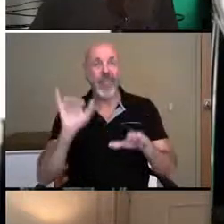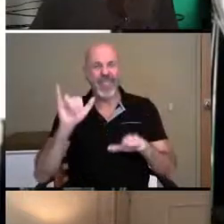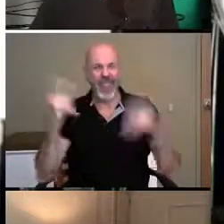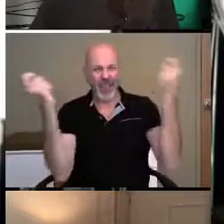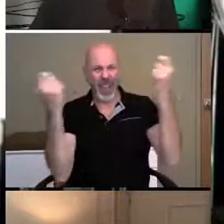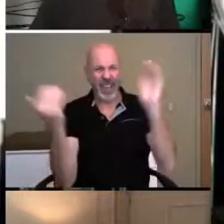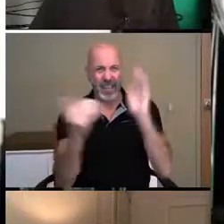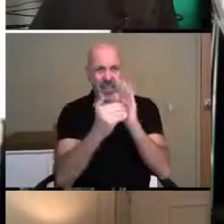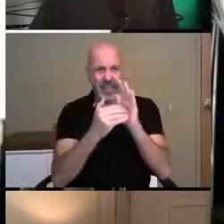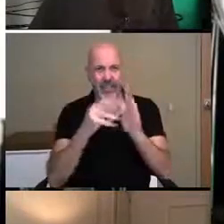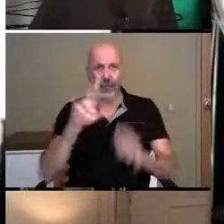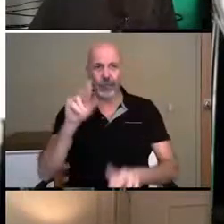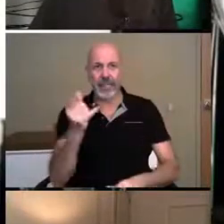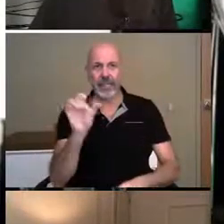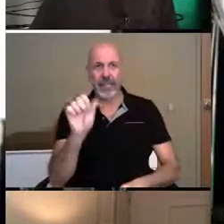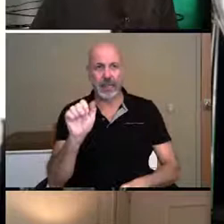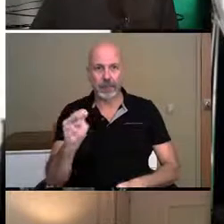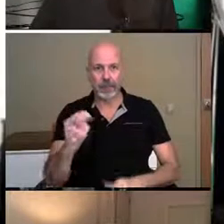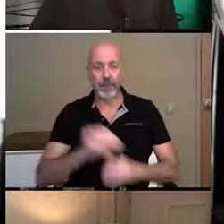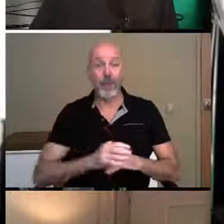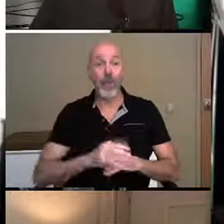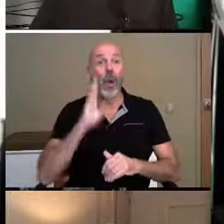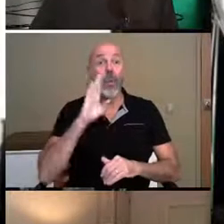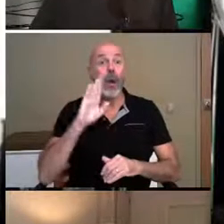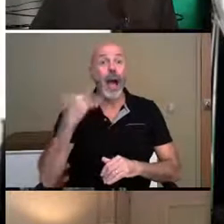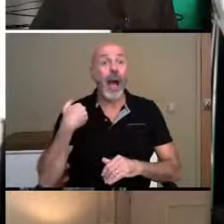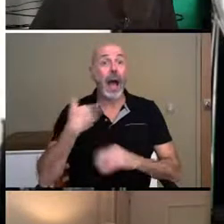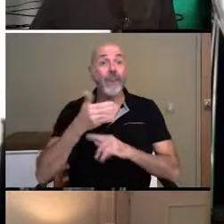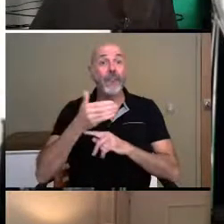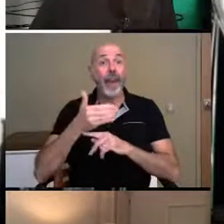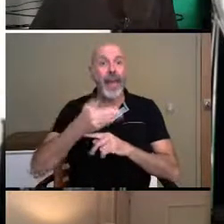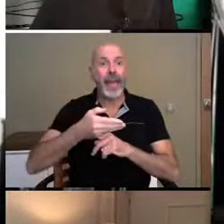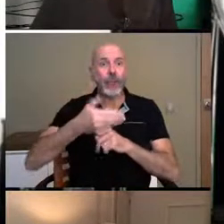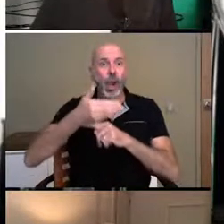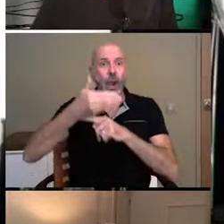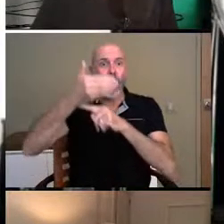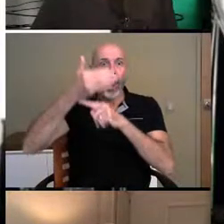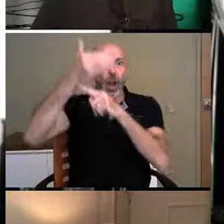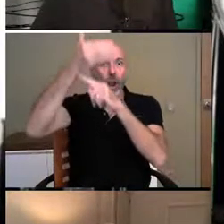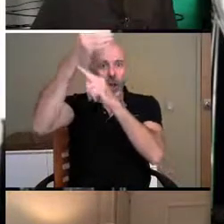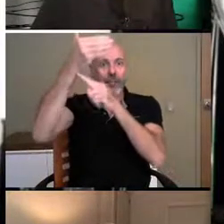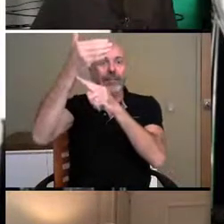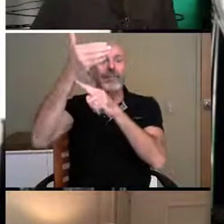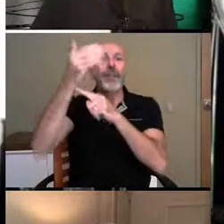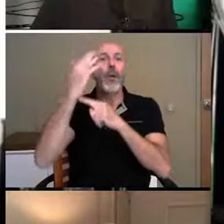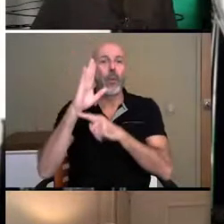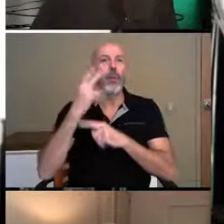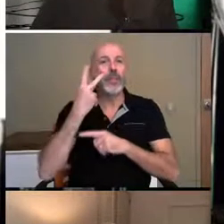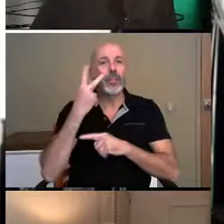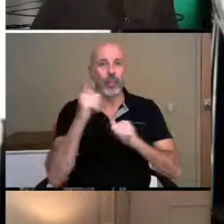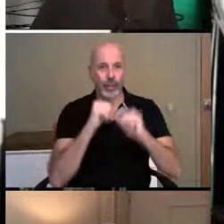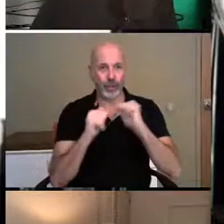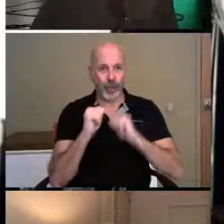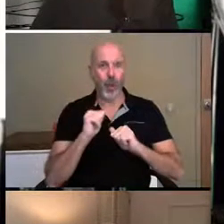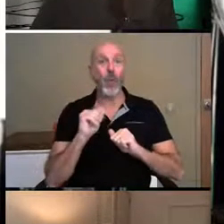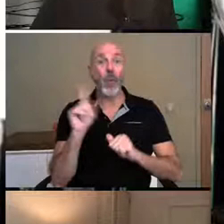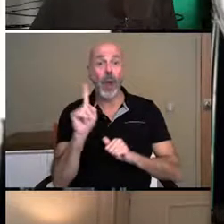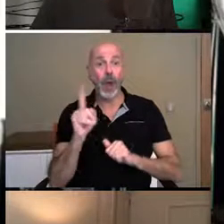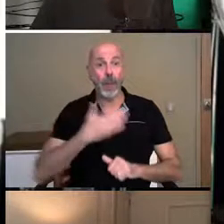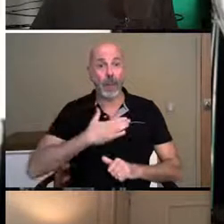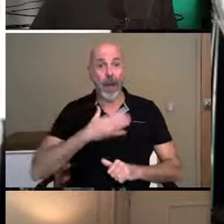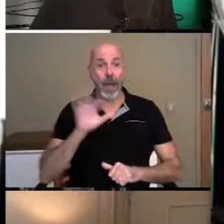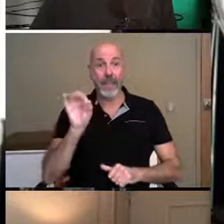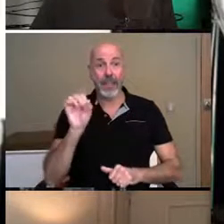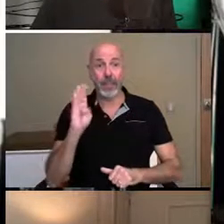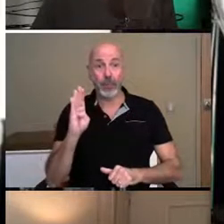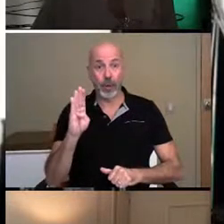racism. There's going to be a flag-raising ceremony that will be simulcast on my Facebook page, the